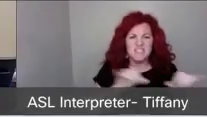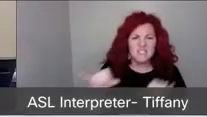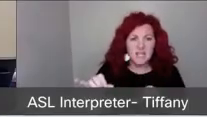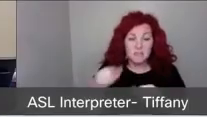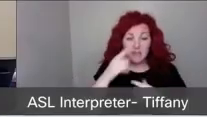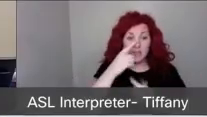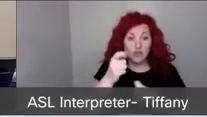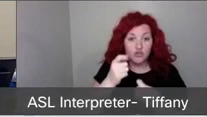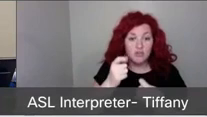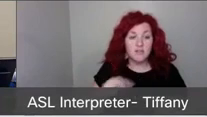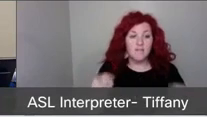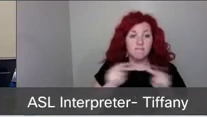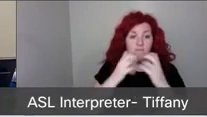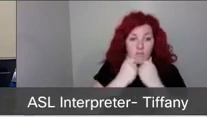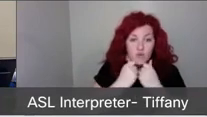life experiences.